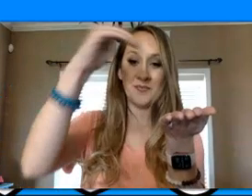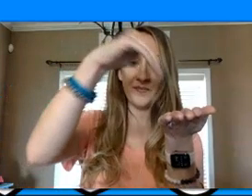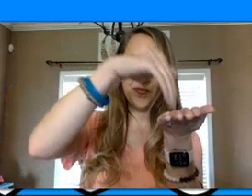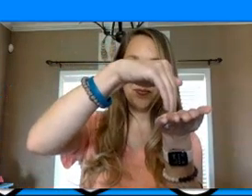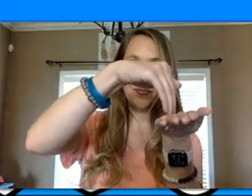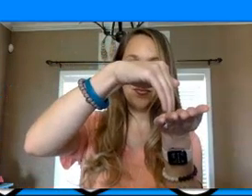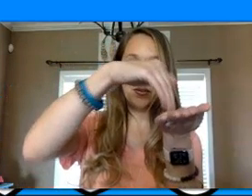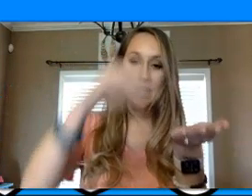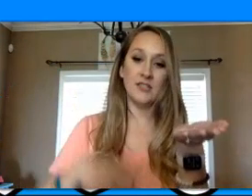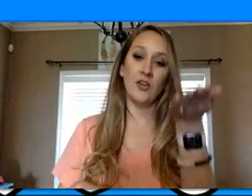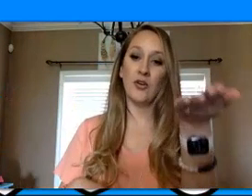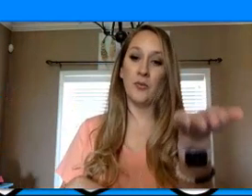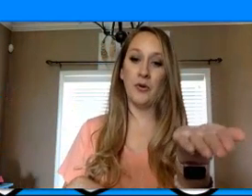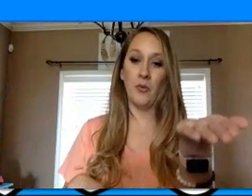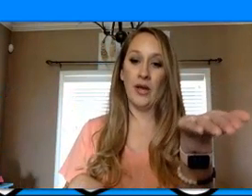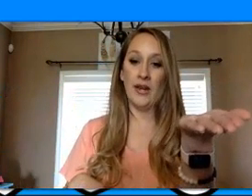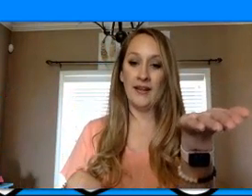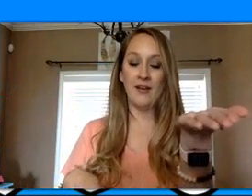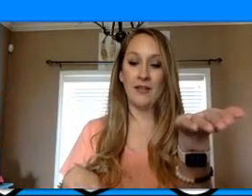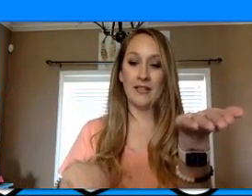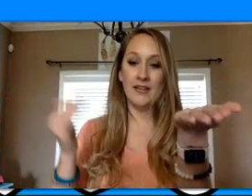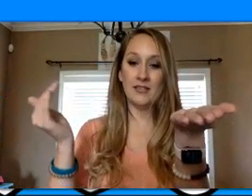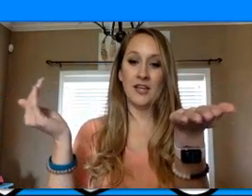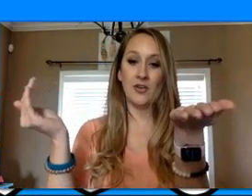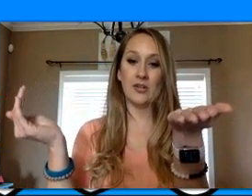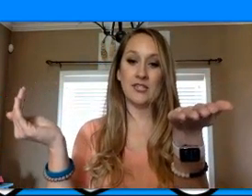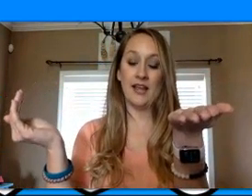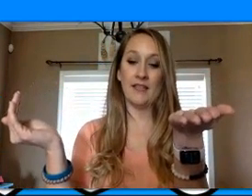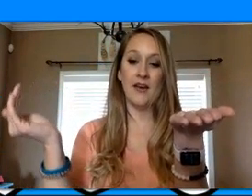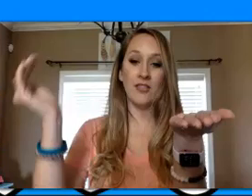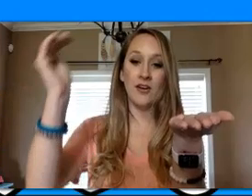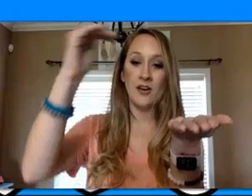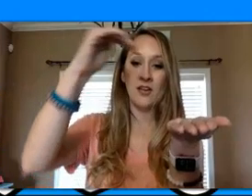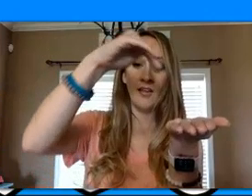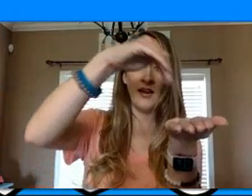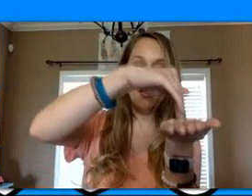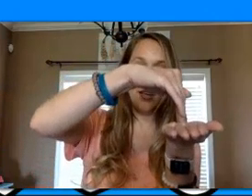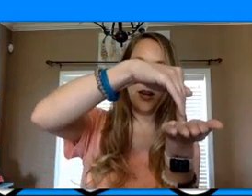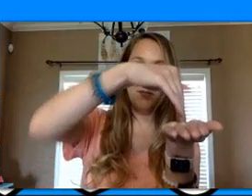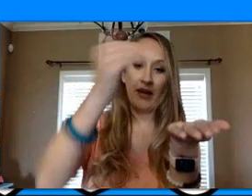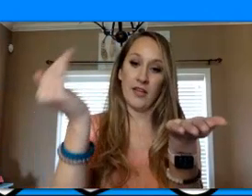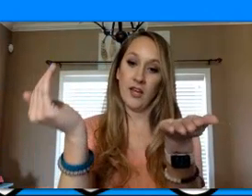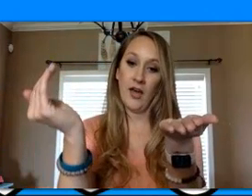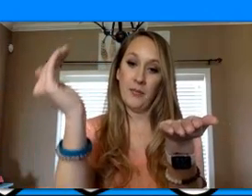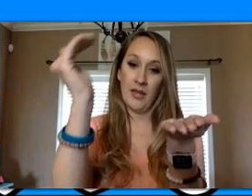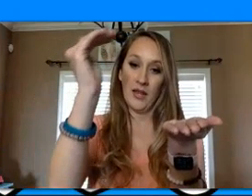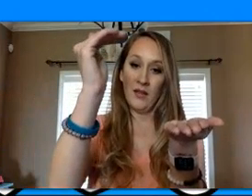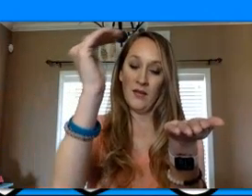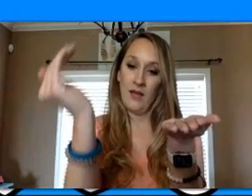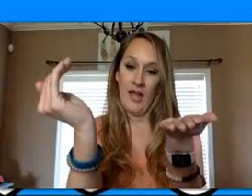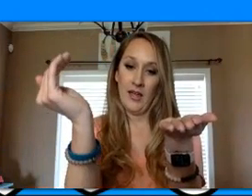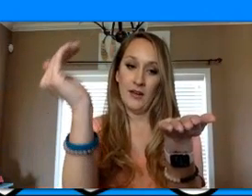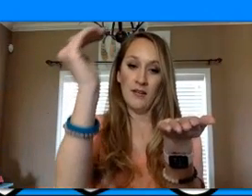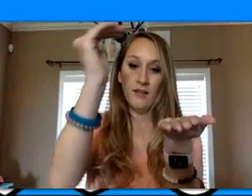is, okay, so you're going to put one hand out like this and you're going to take the other and then make like a